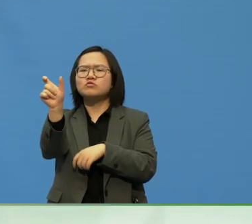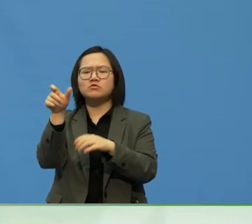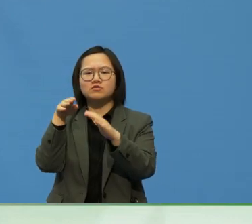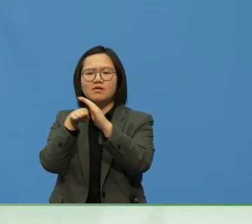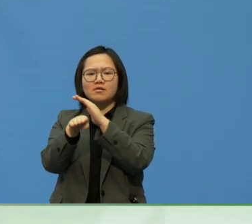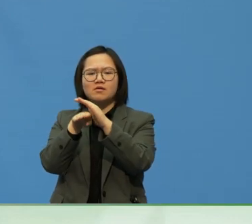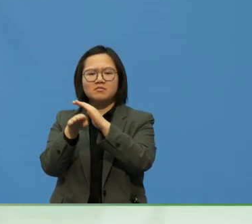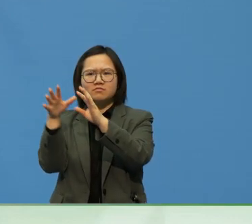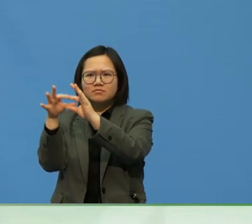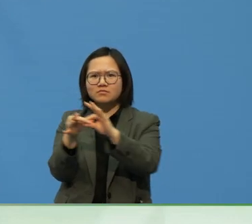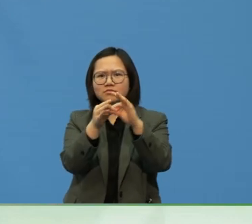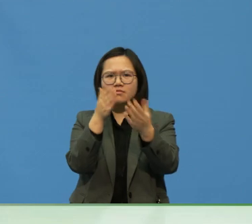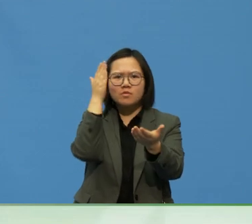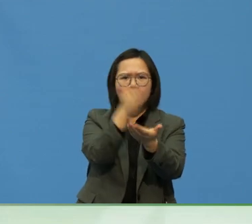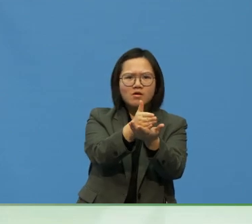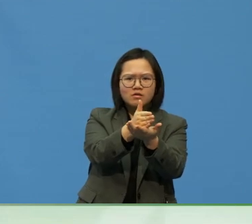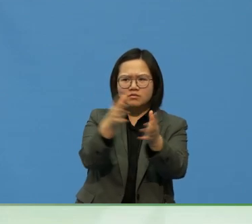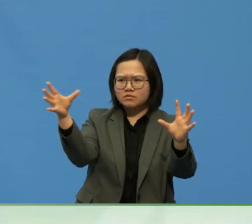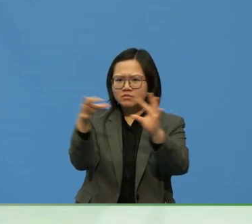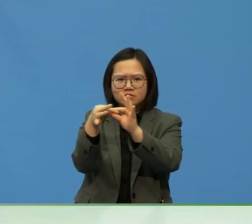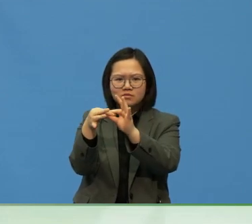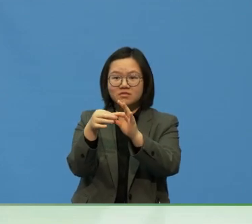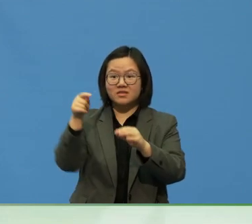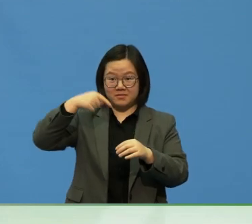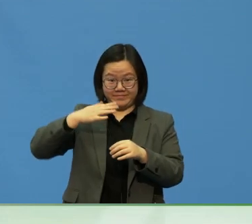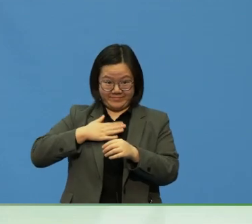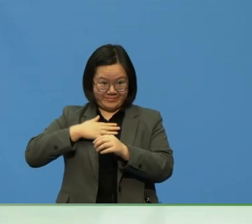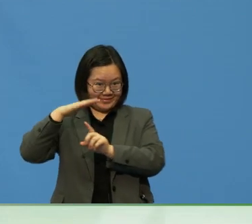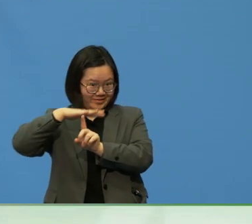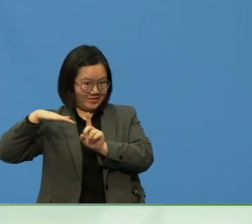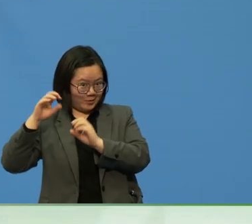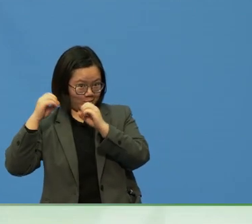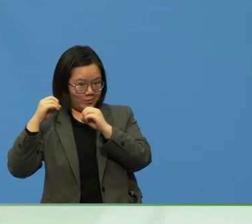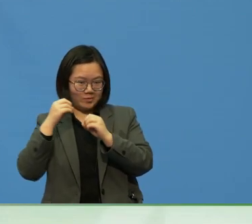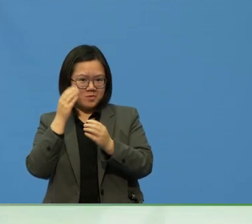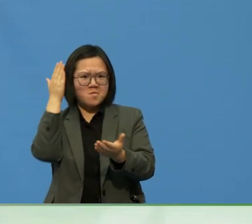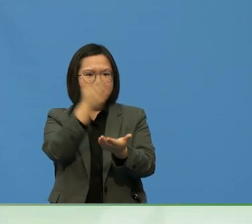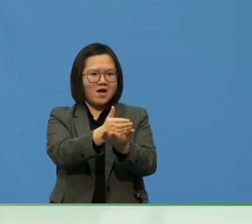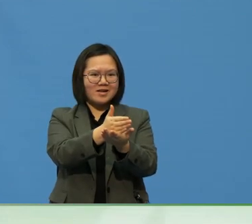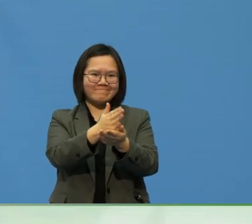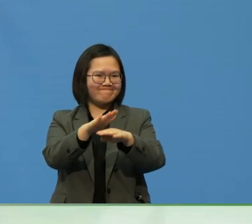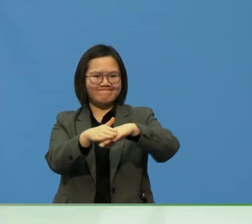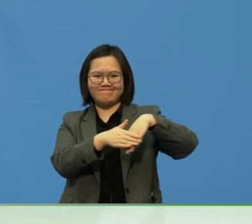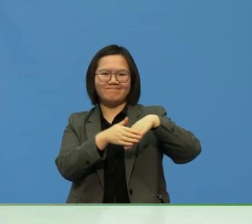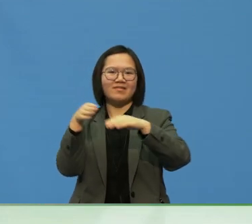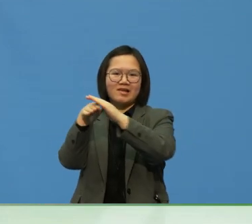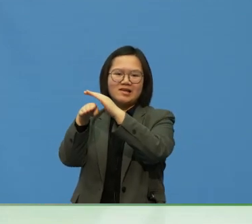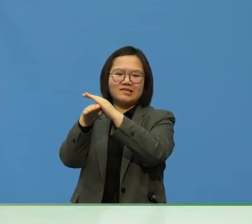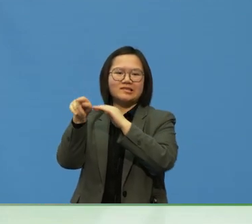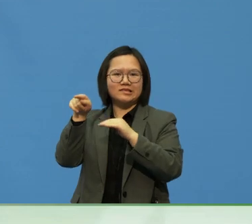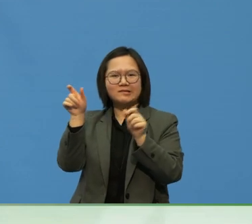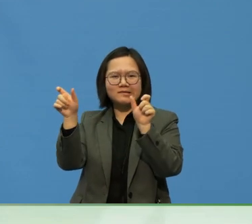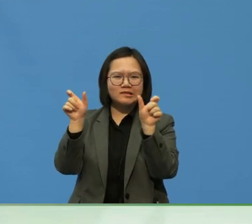word rights? And he said he never hears the word rights in that context at all. And so we need to really up our game in